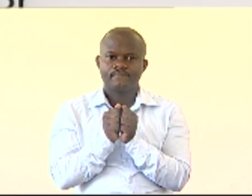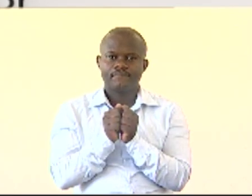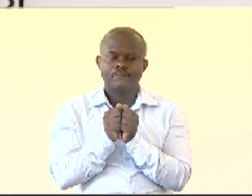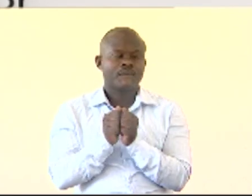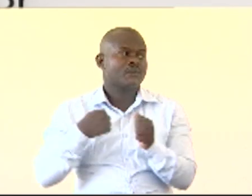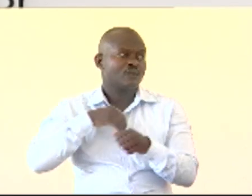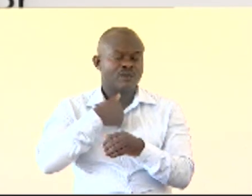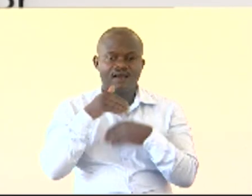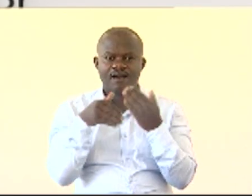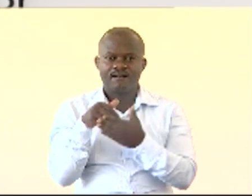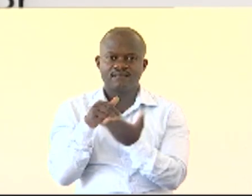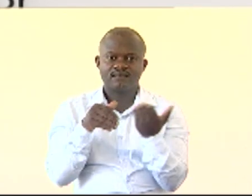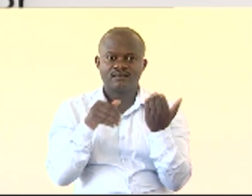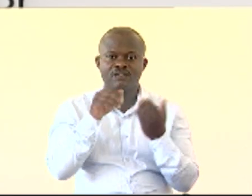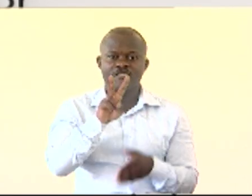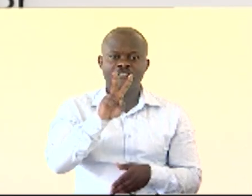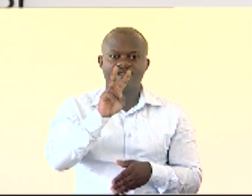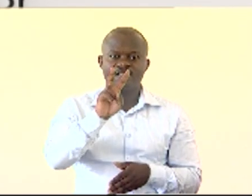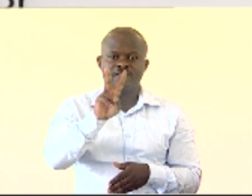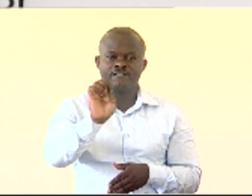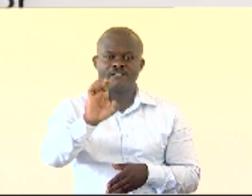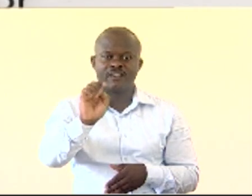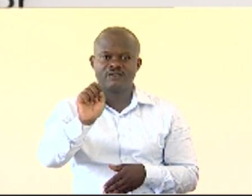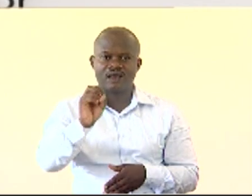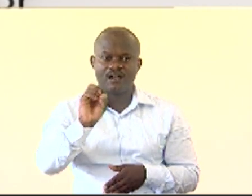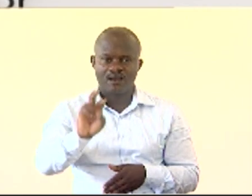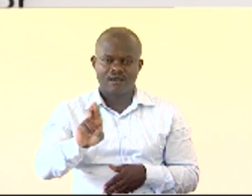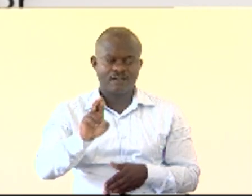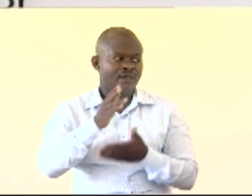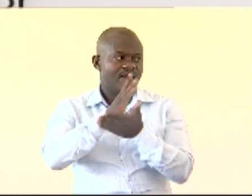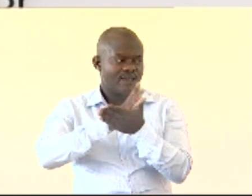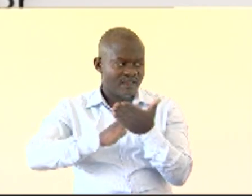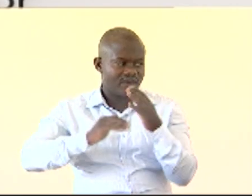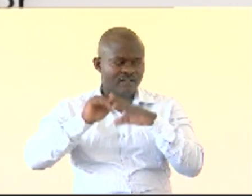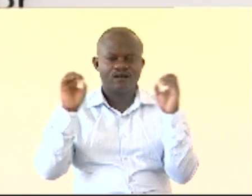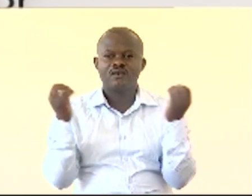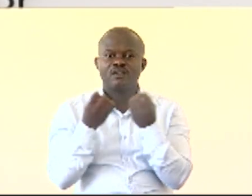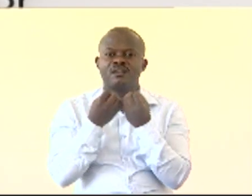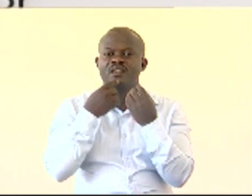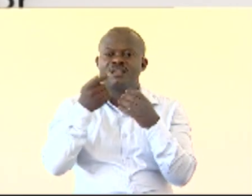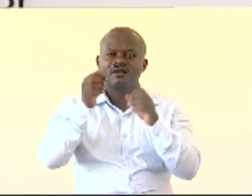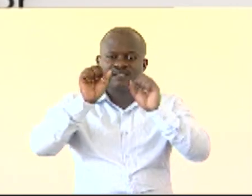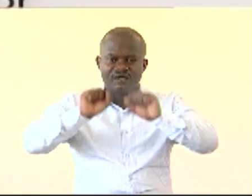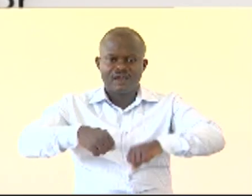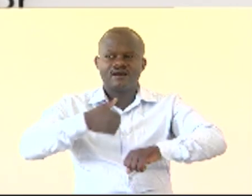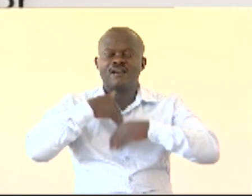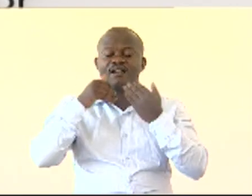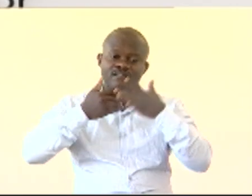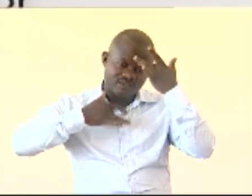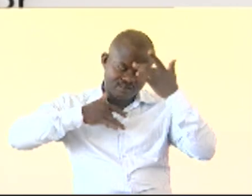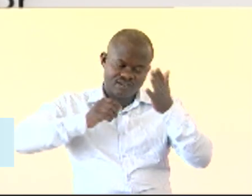We have a vector. We say the host, any organism that can harbor a